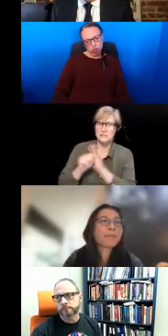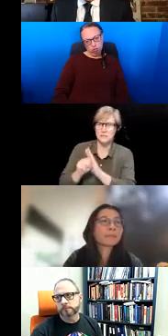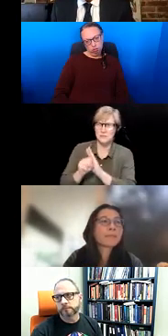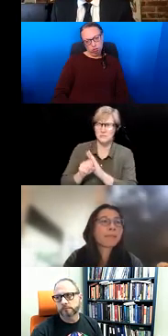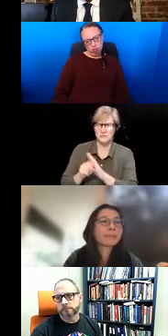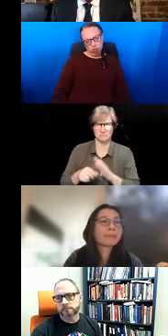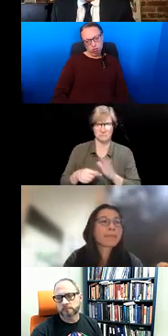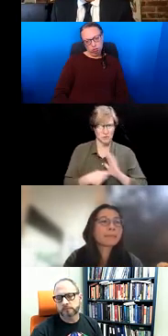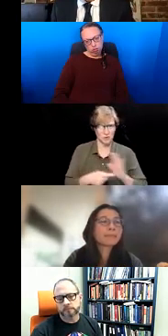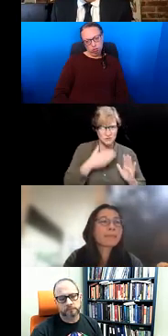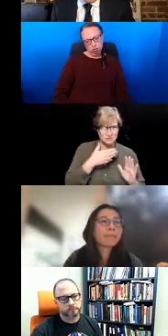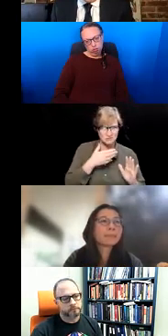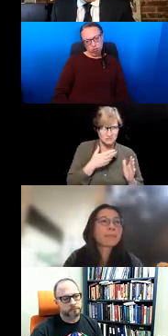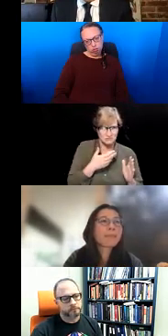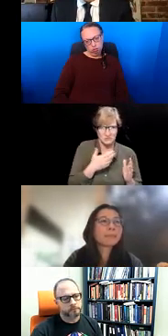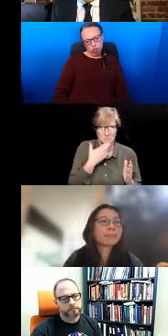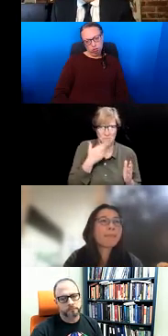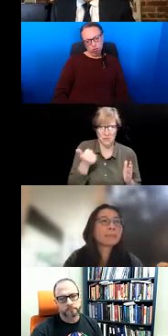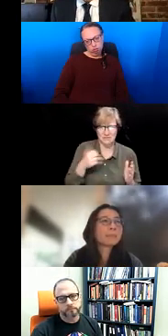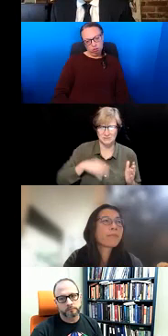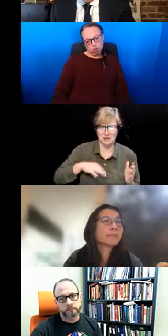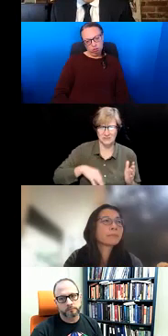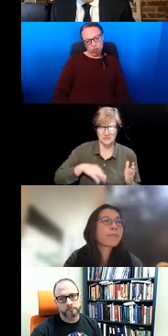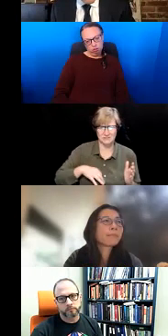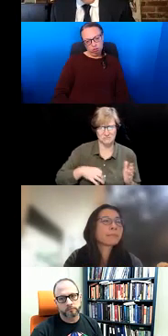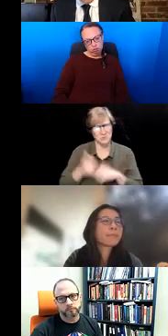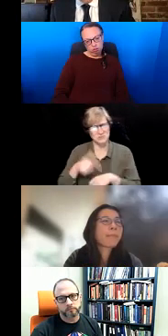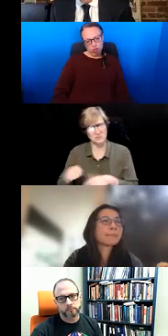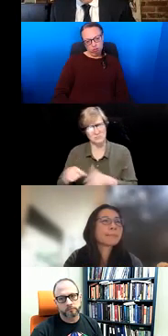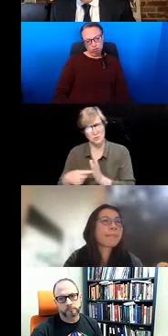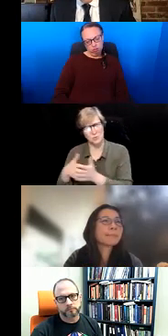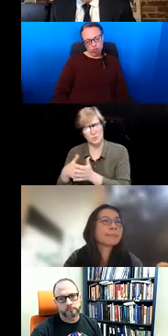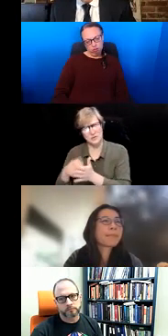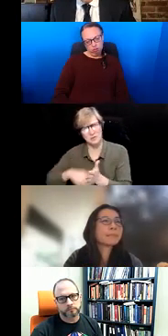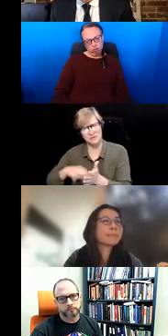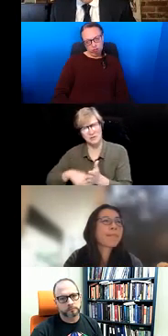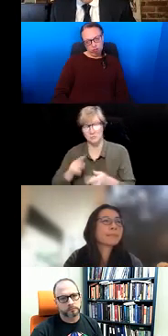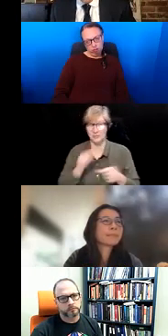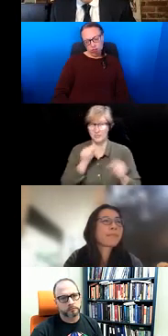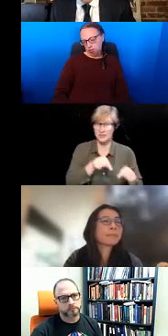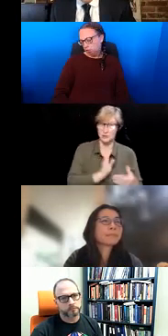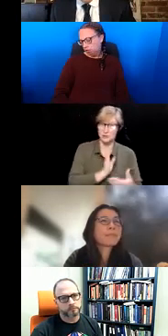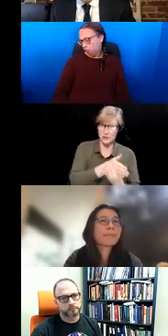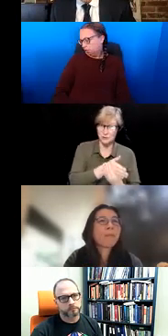it's often the case that those patients show the weakest benefits. So the fact that we have an intervention where individuals who are pretty